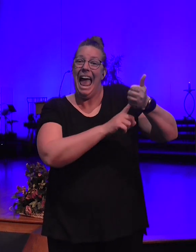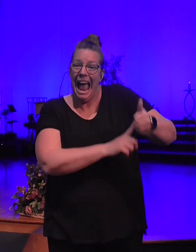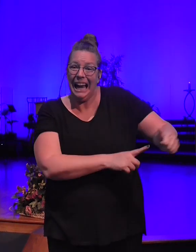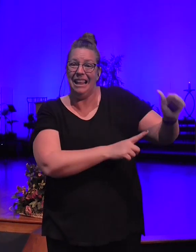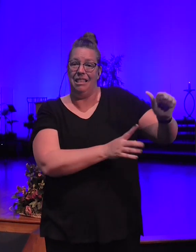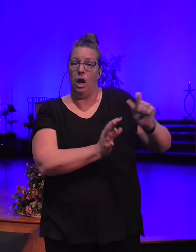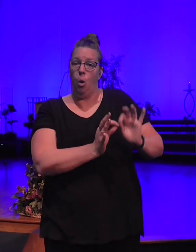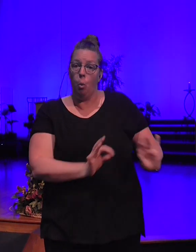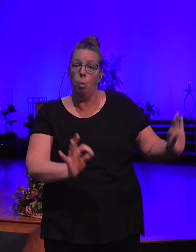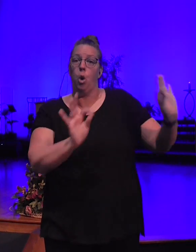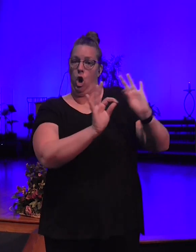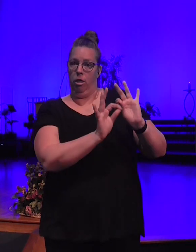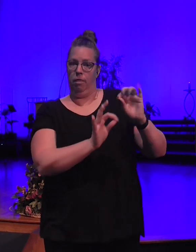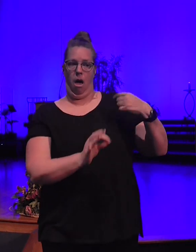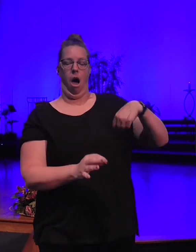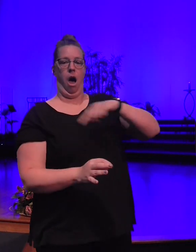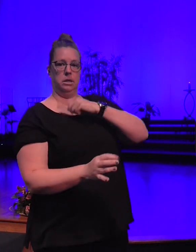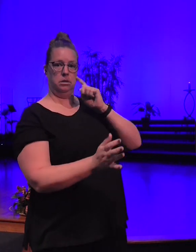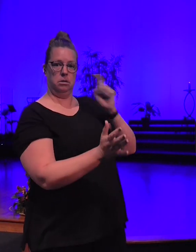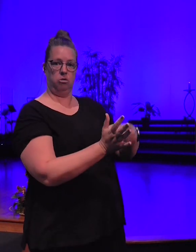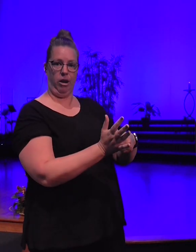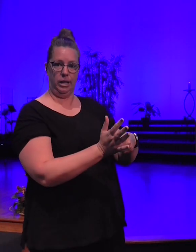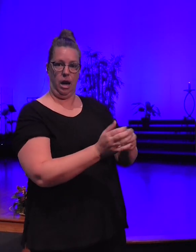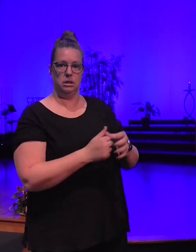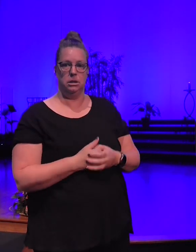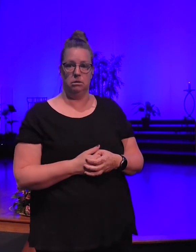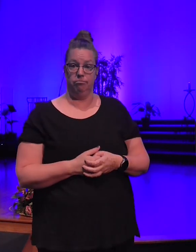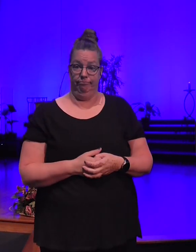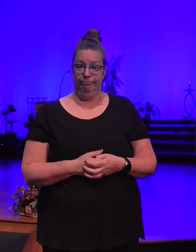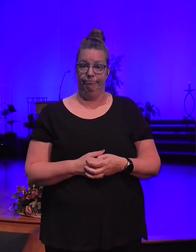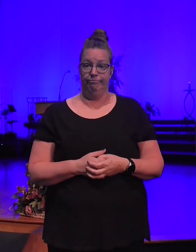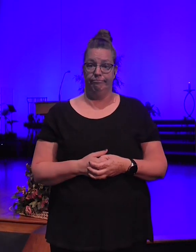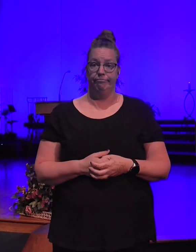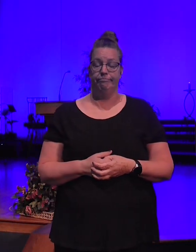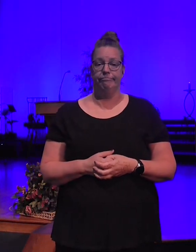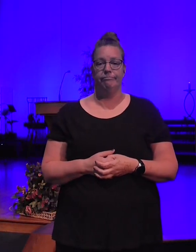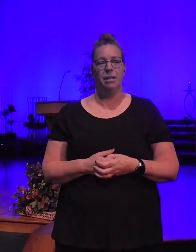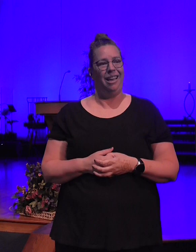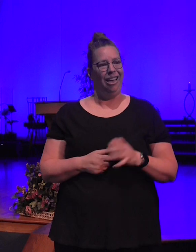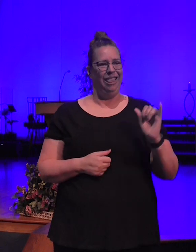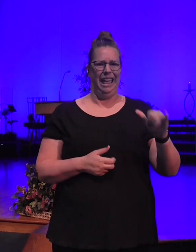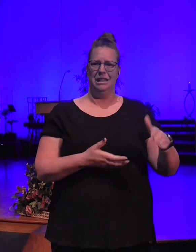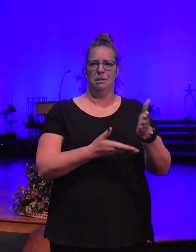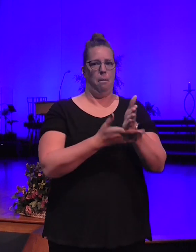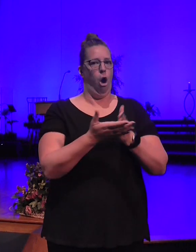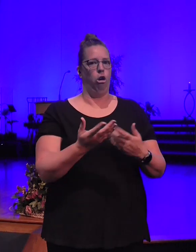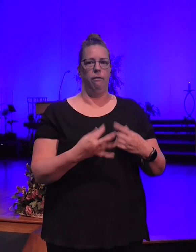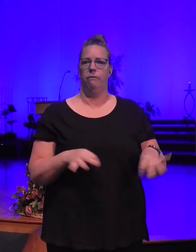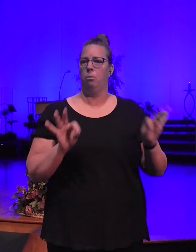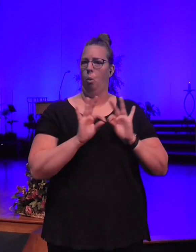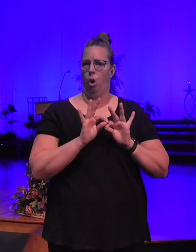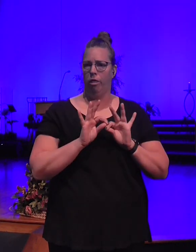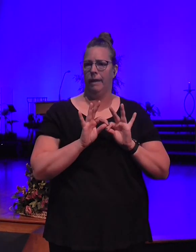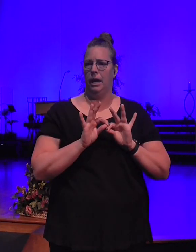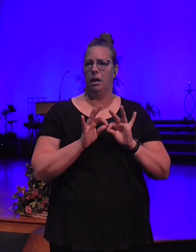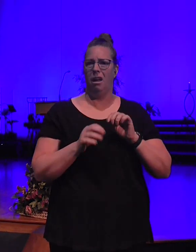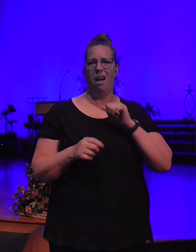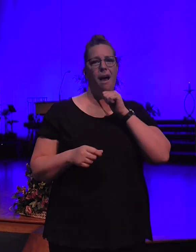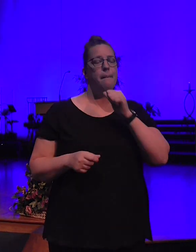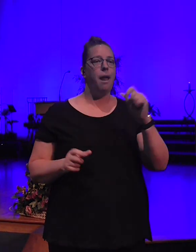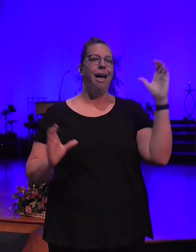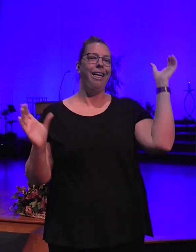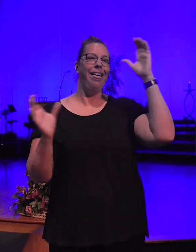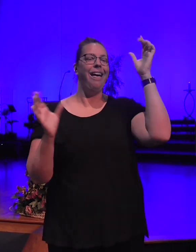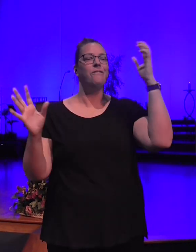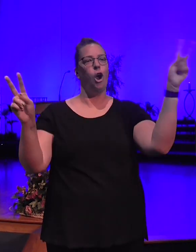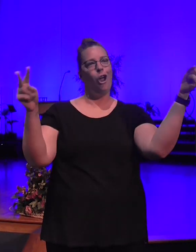worth notice. I think that's part of that worthy piece. Not looking for accolades